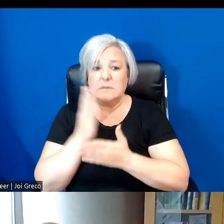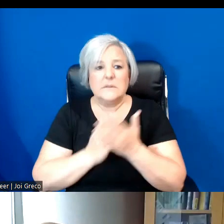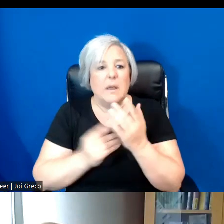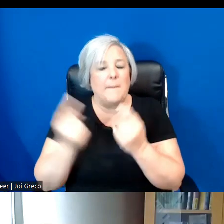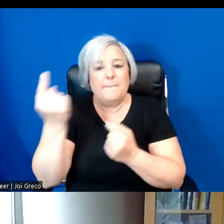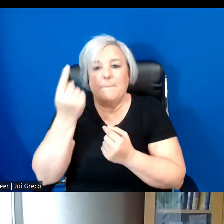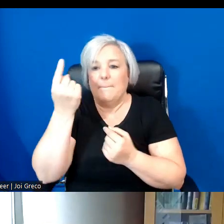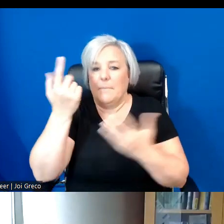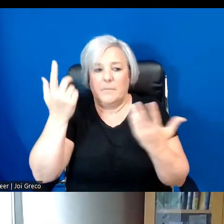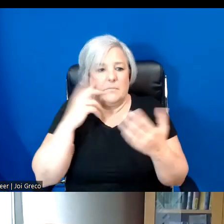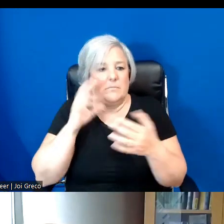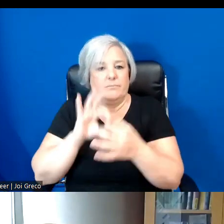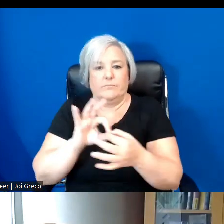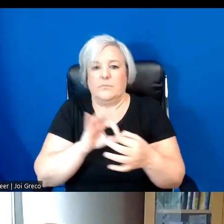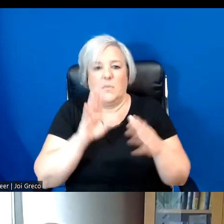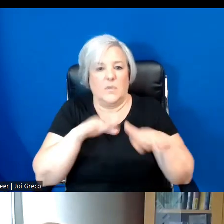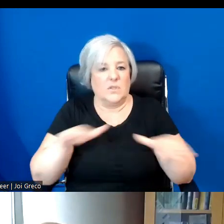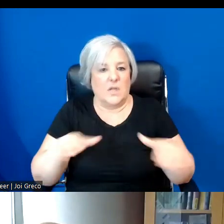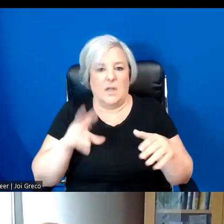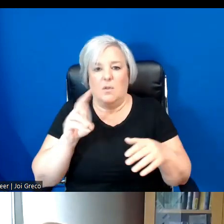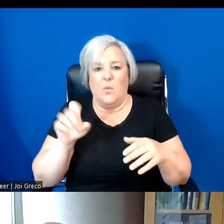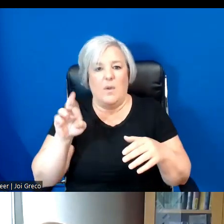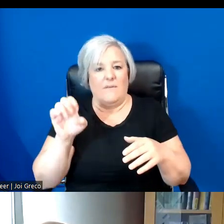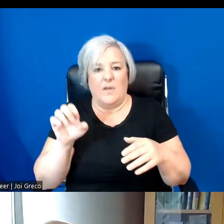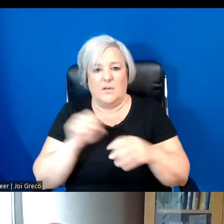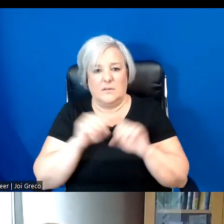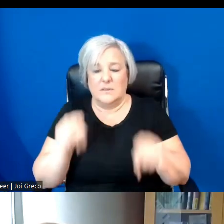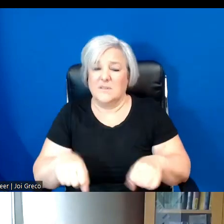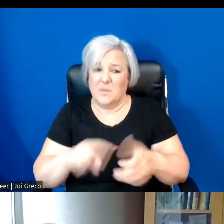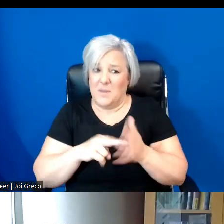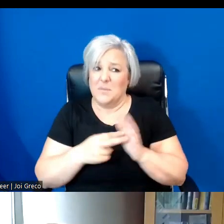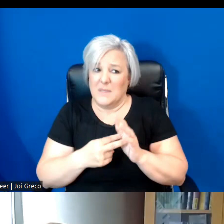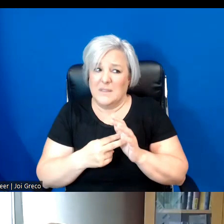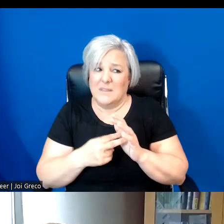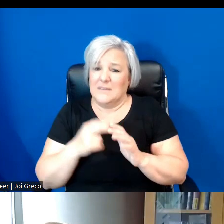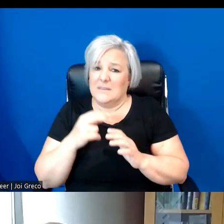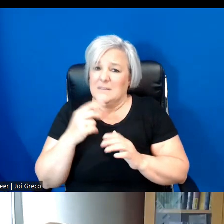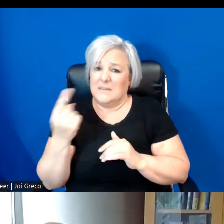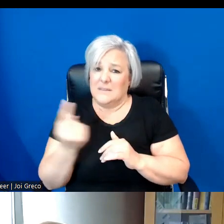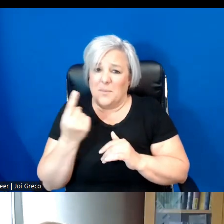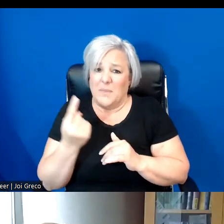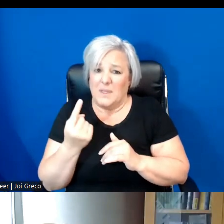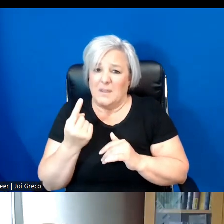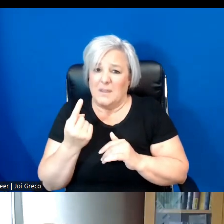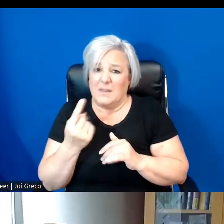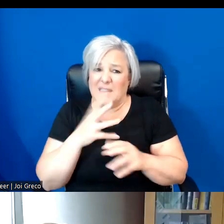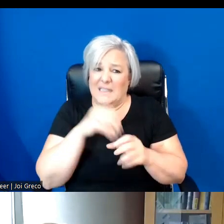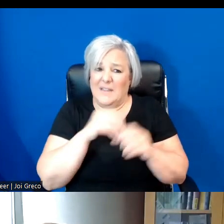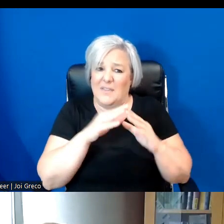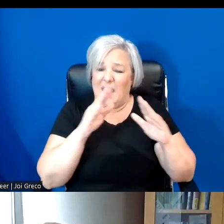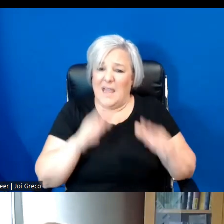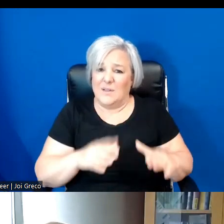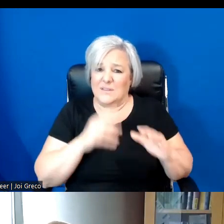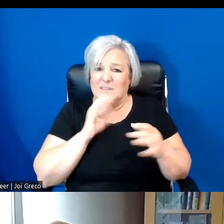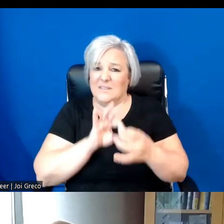of interaction with our child welfare system, which is a big indication that maybe something's not going on in the household that's conducive to